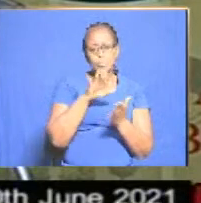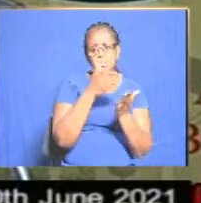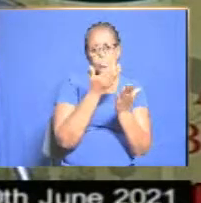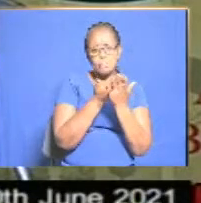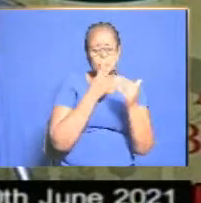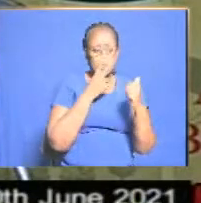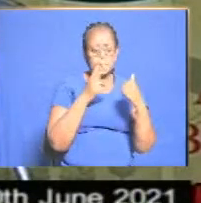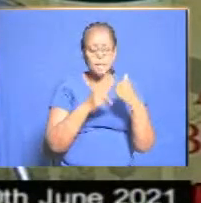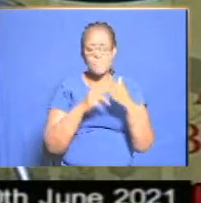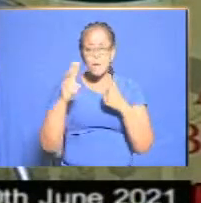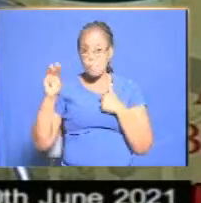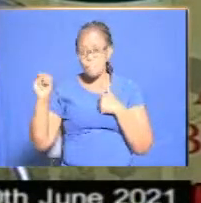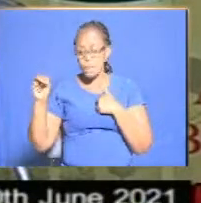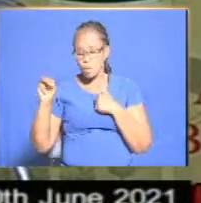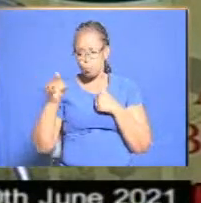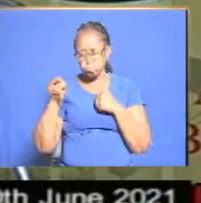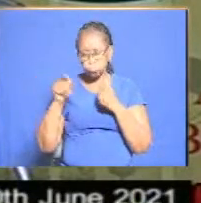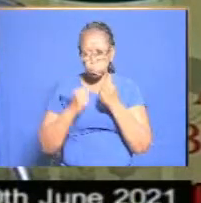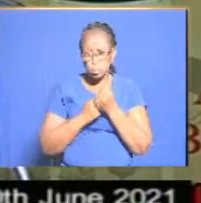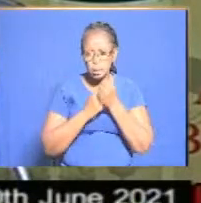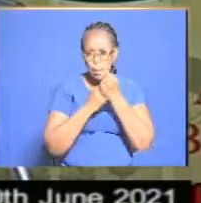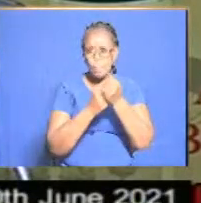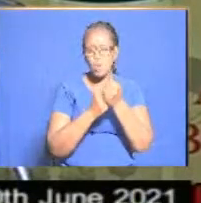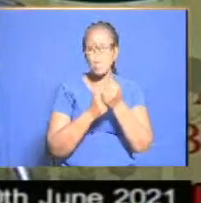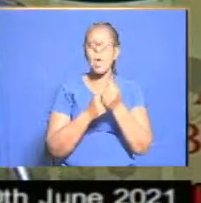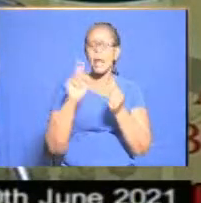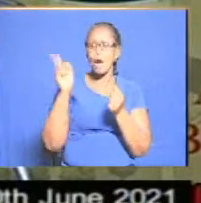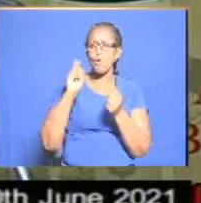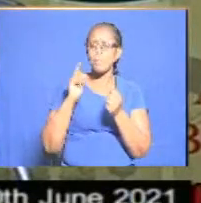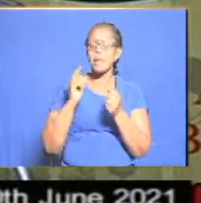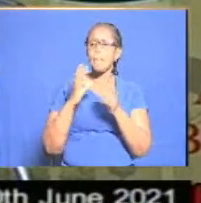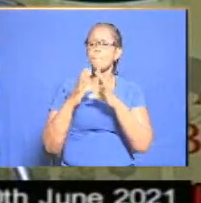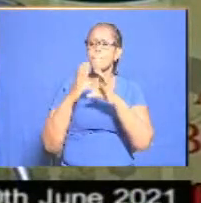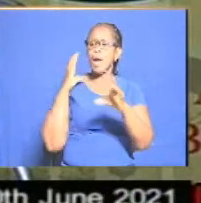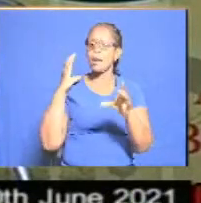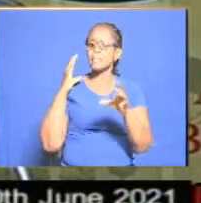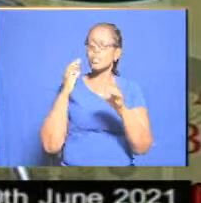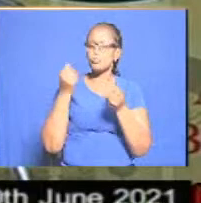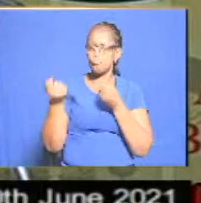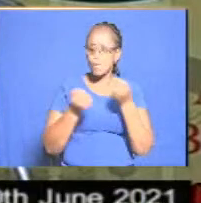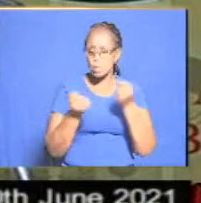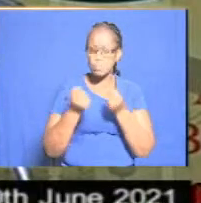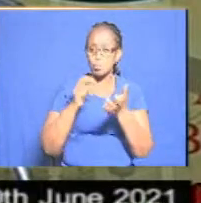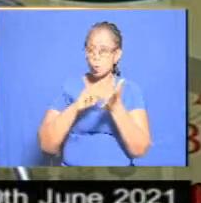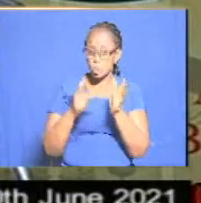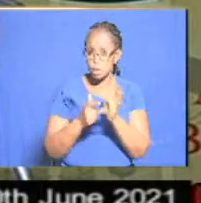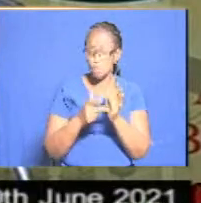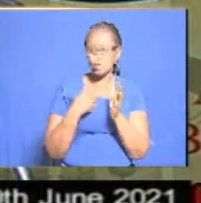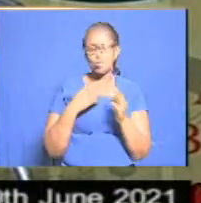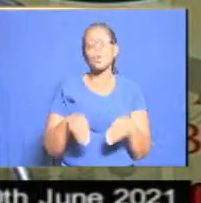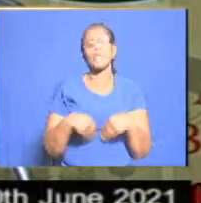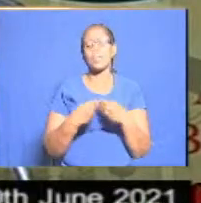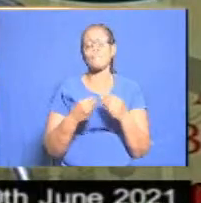₱700 million to support the Nairobi Bus Rapid Transport Project to offer an efficient and time-saving public